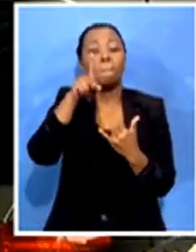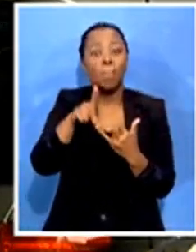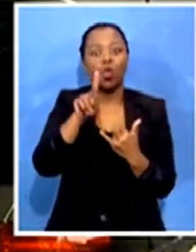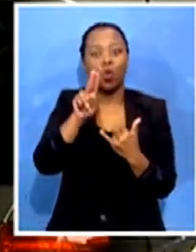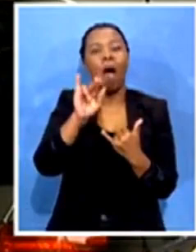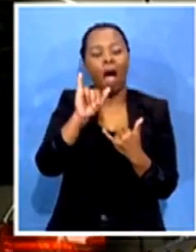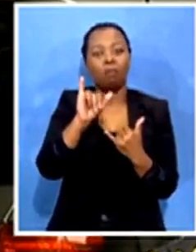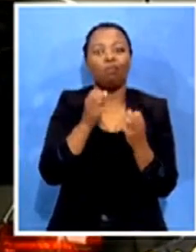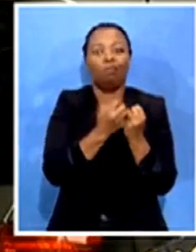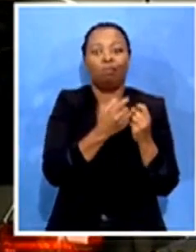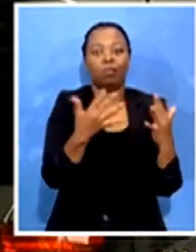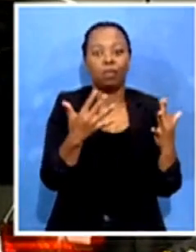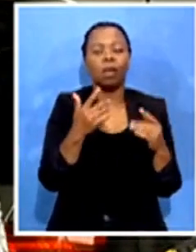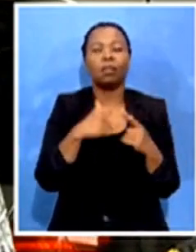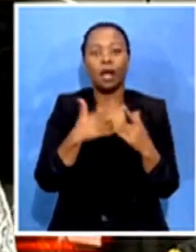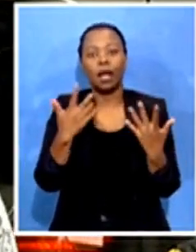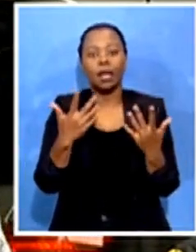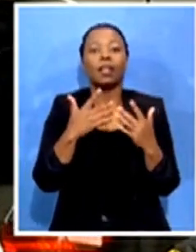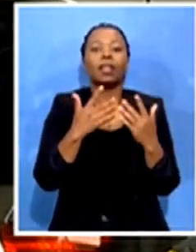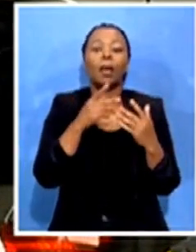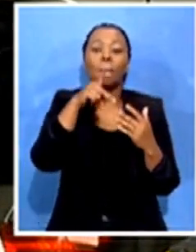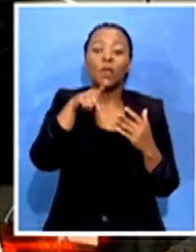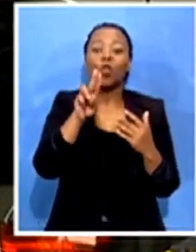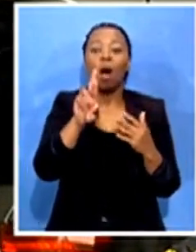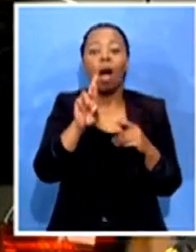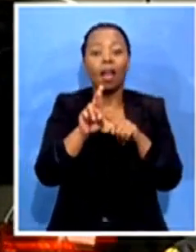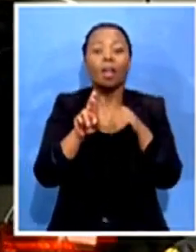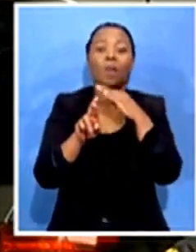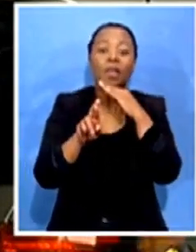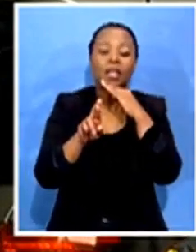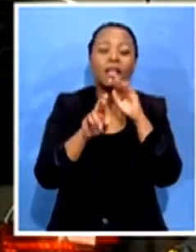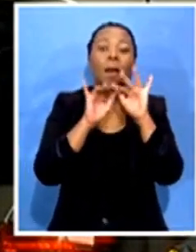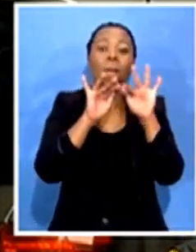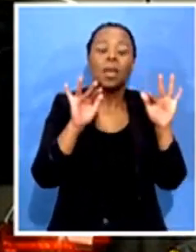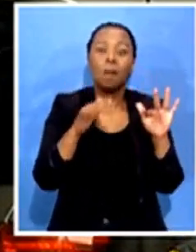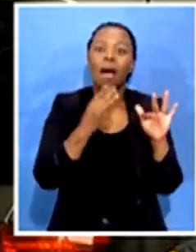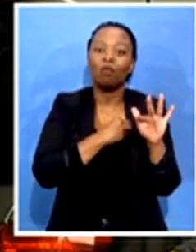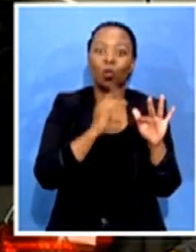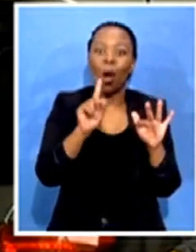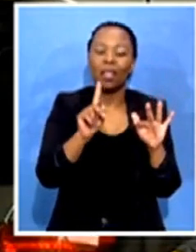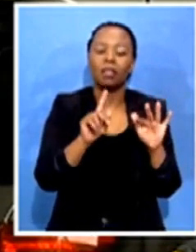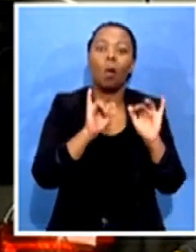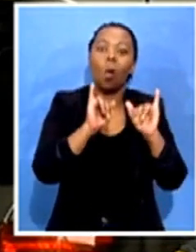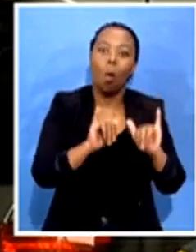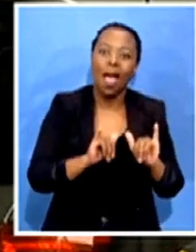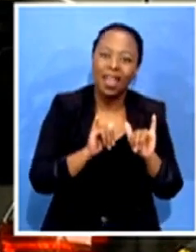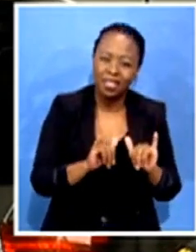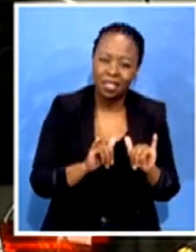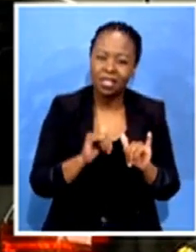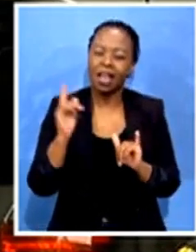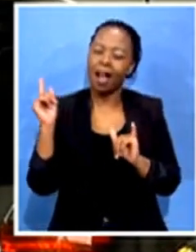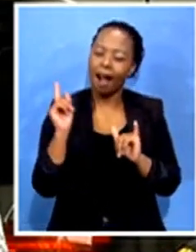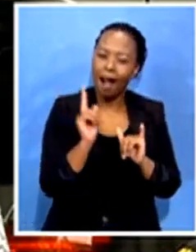are people who have to wait, come here, wait for their results. They